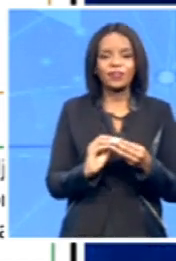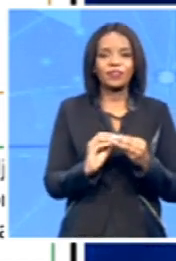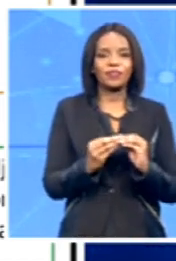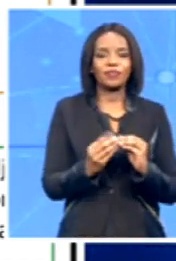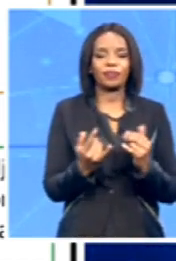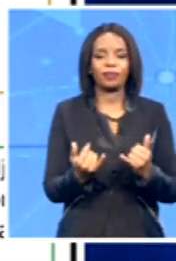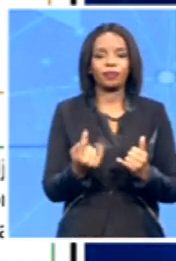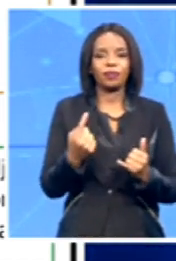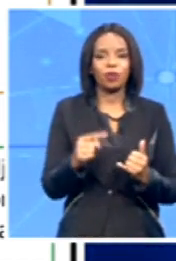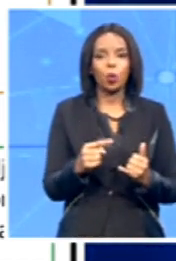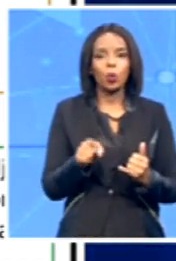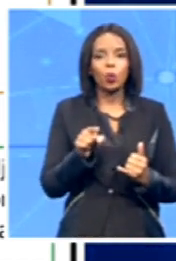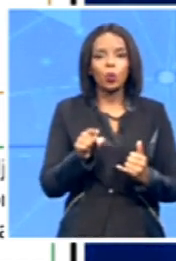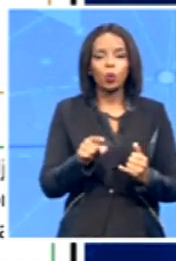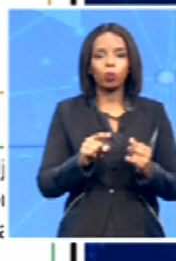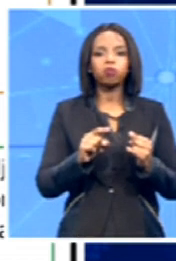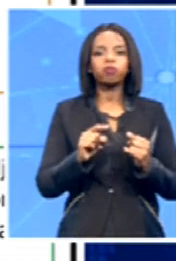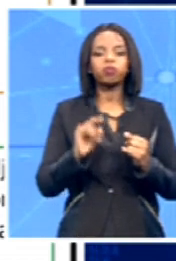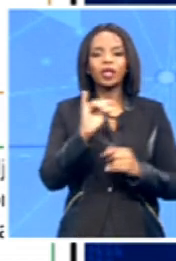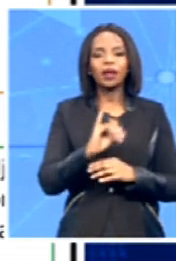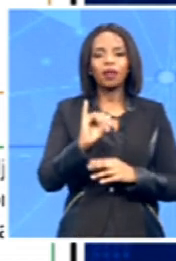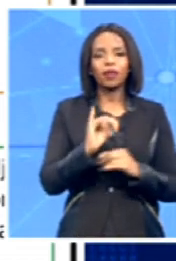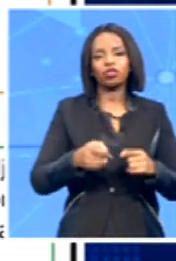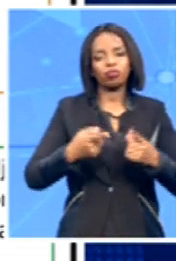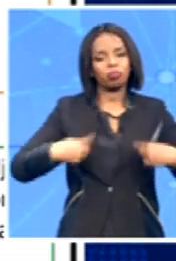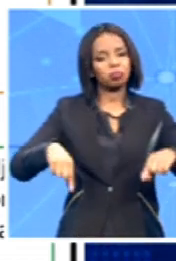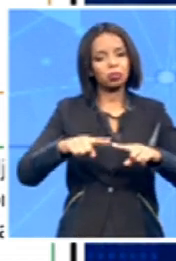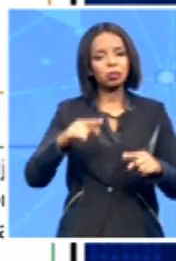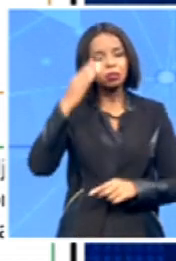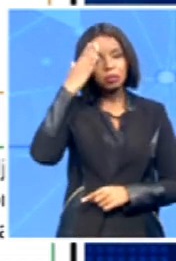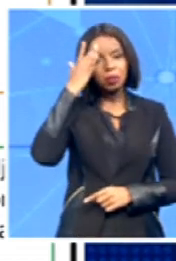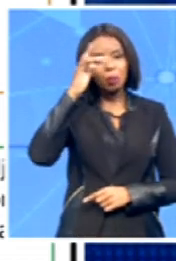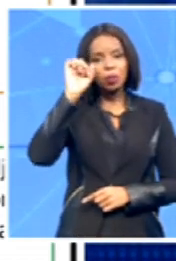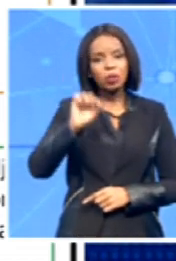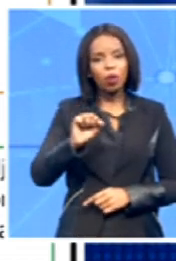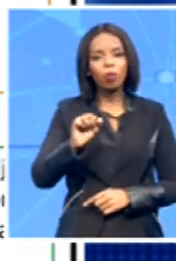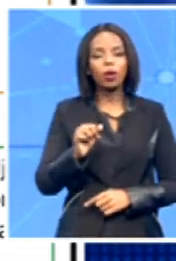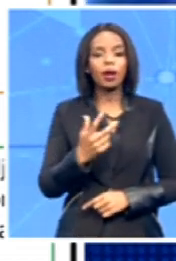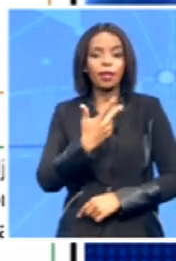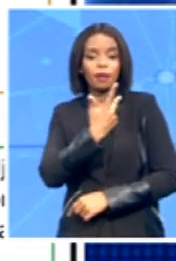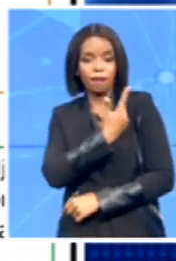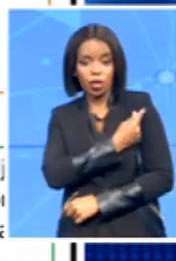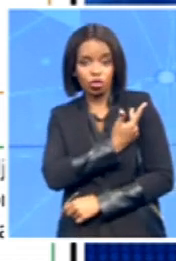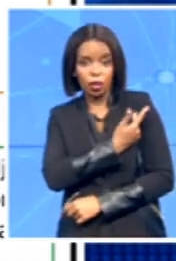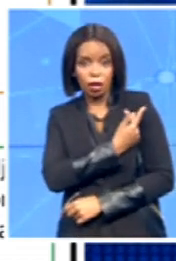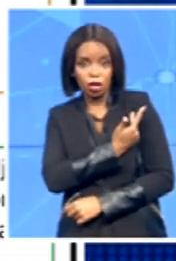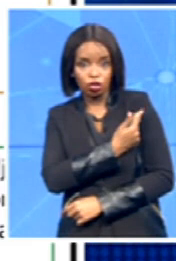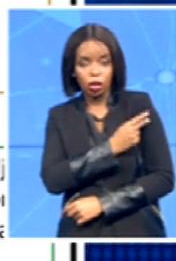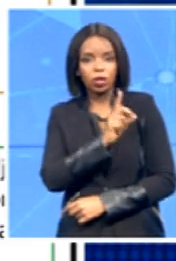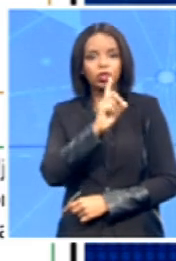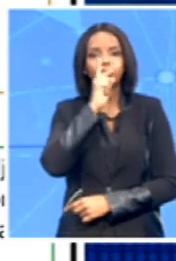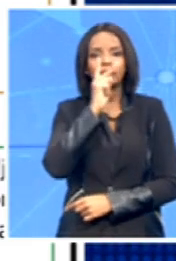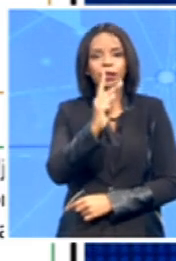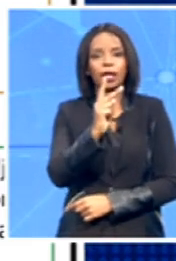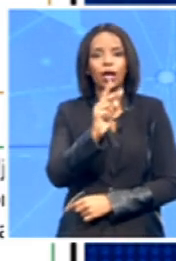for vaccination, you can see that the risk then drops to 1.4 for death and